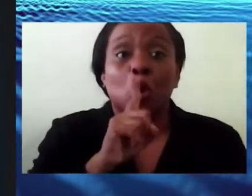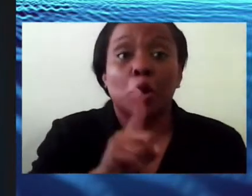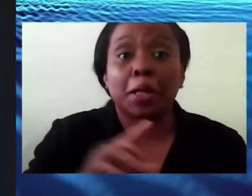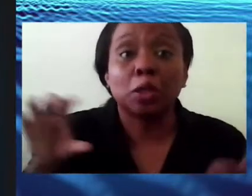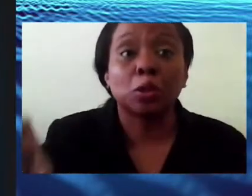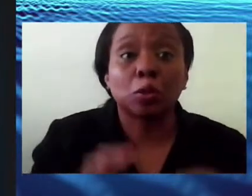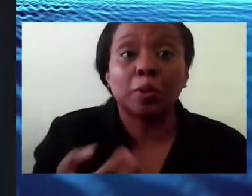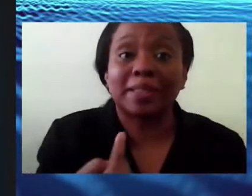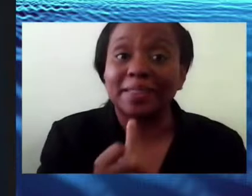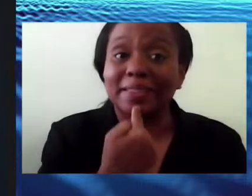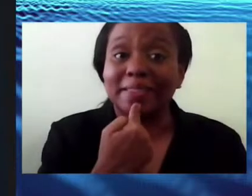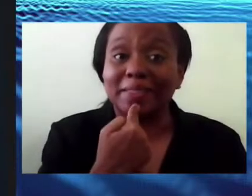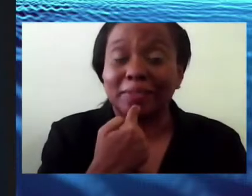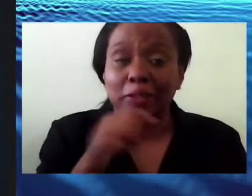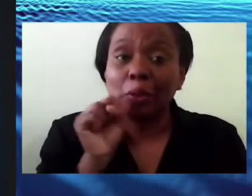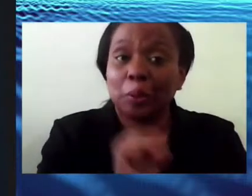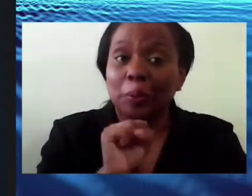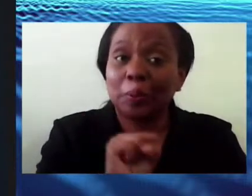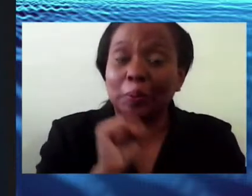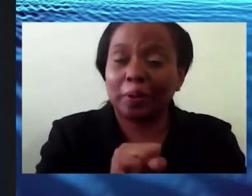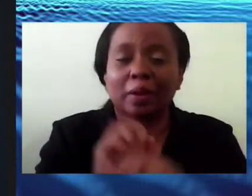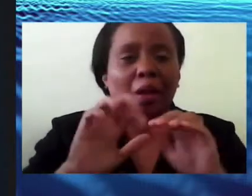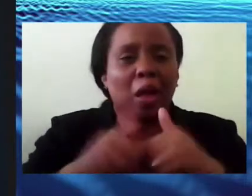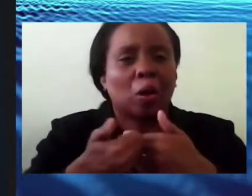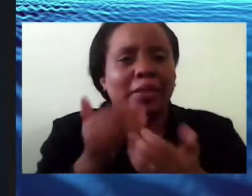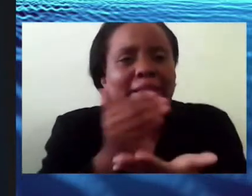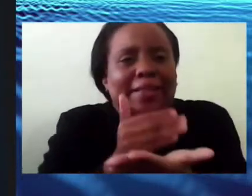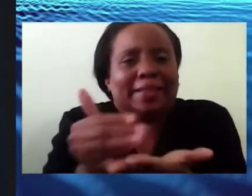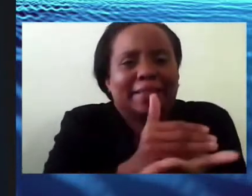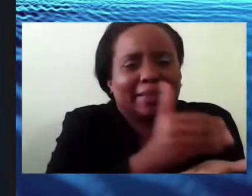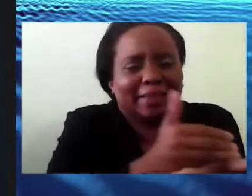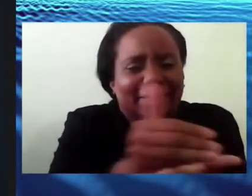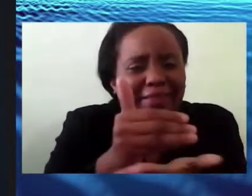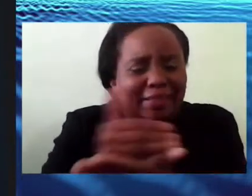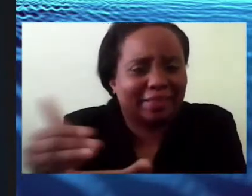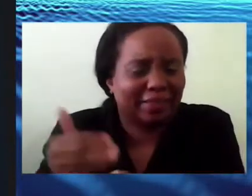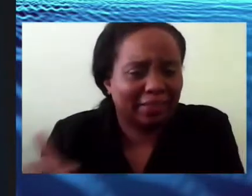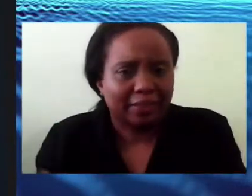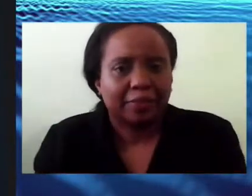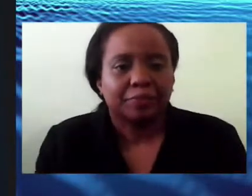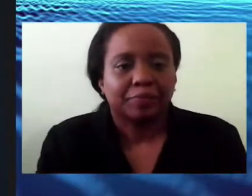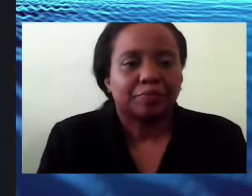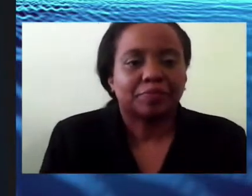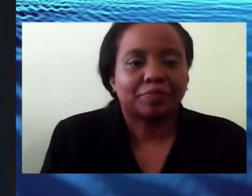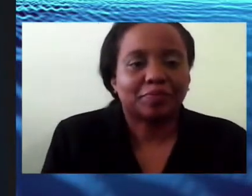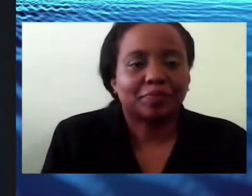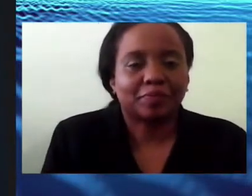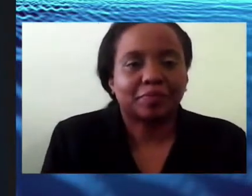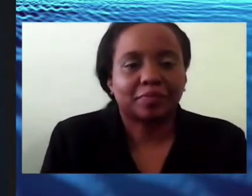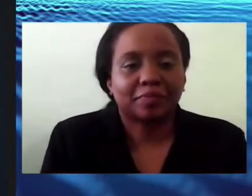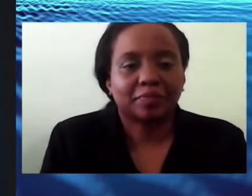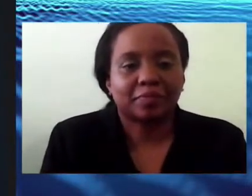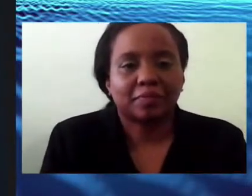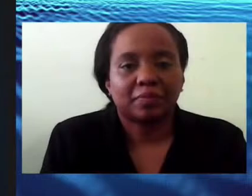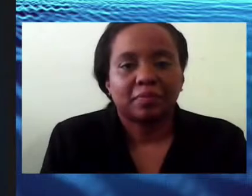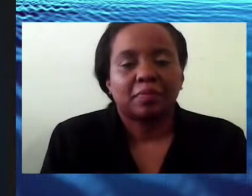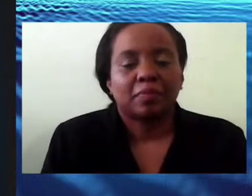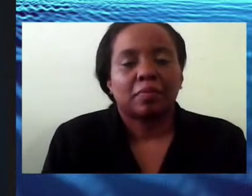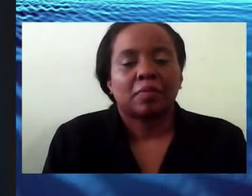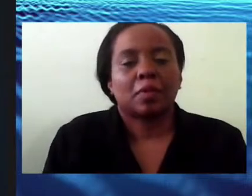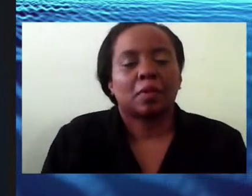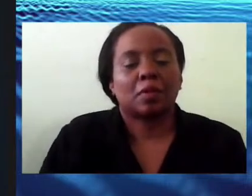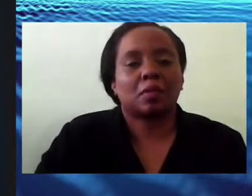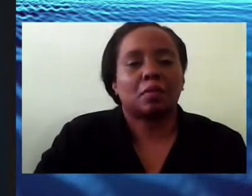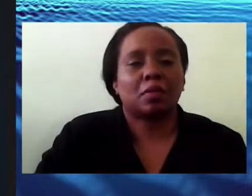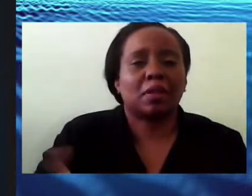and decided plan as to how to clear the runway. The contractors were on site all of last night